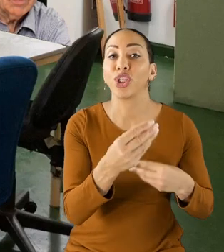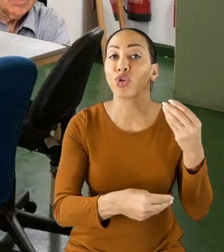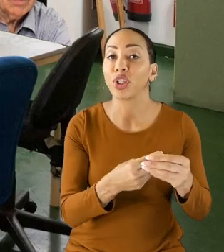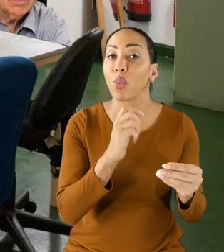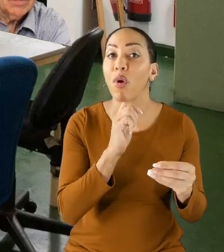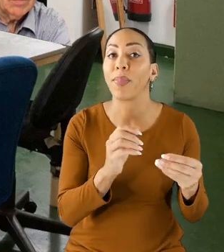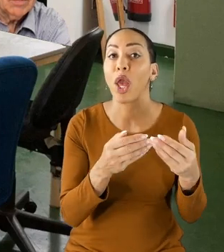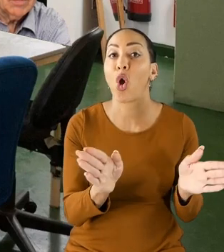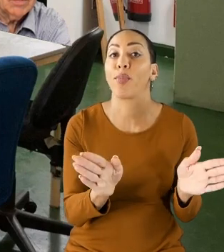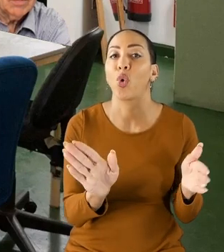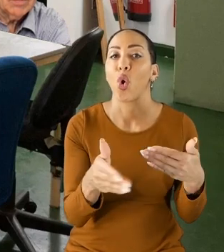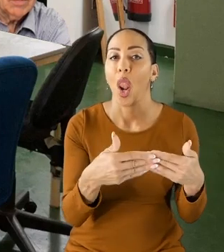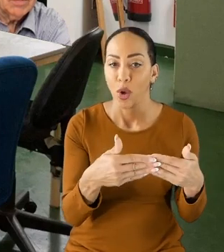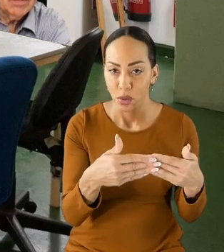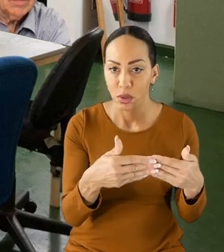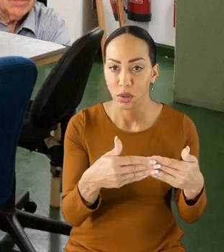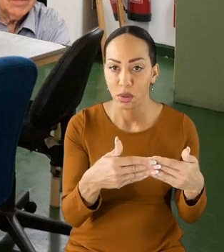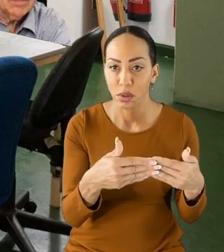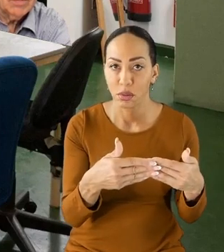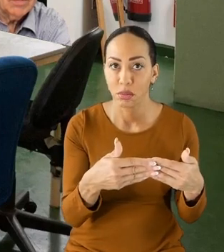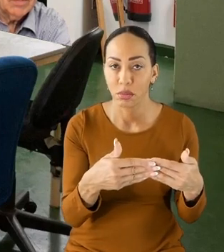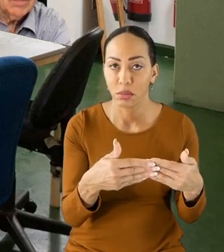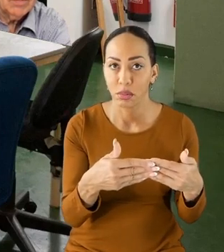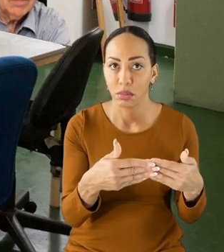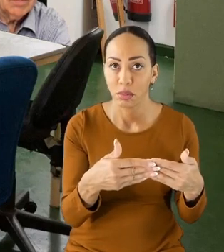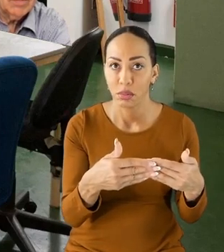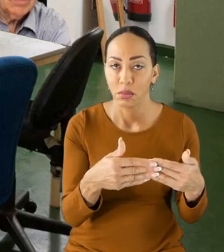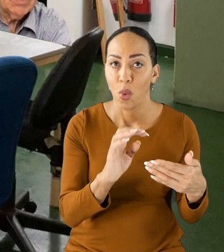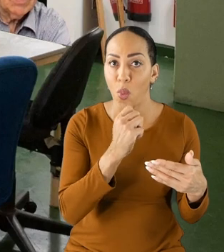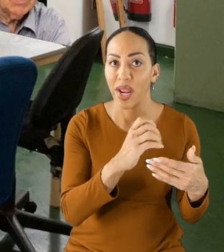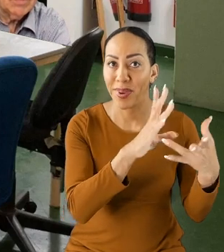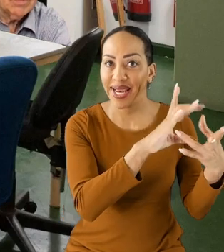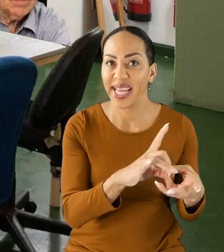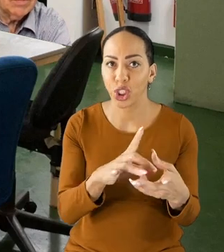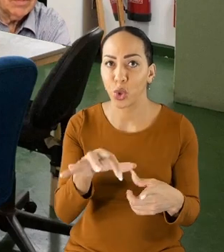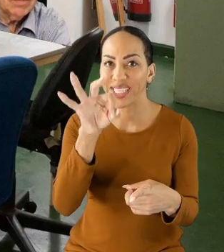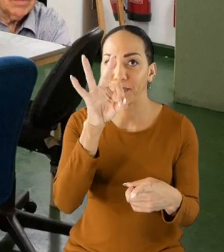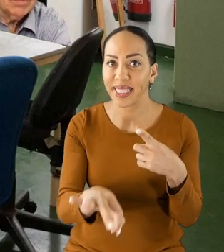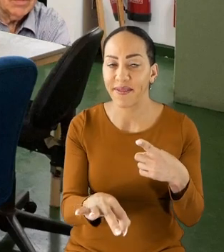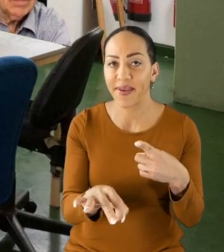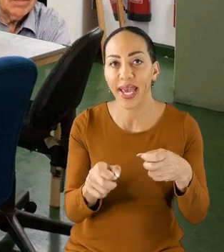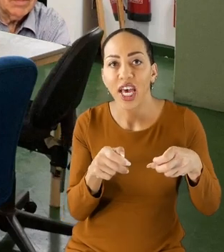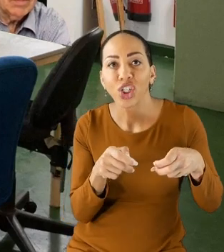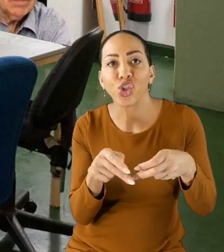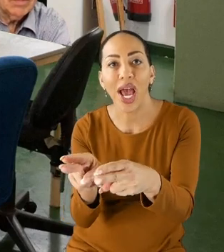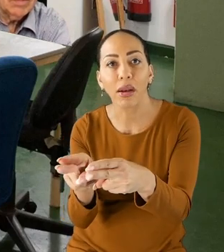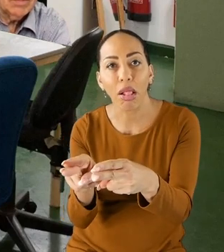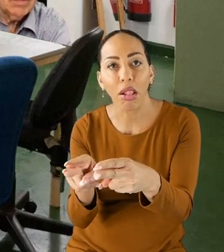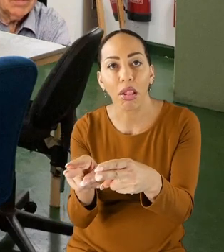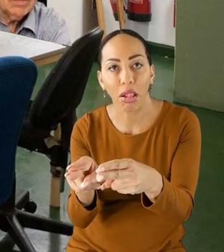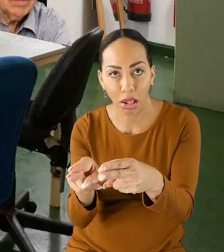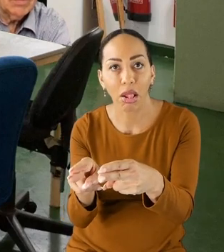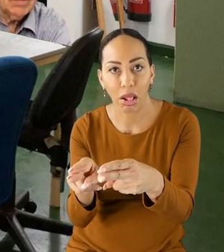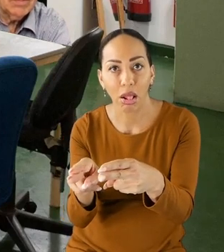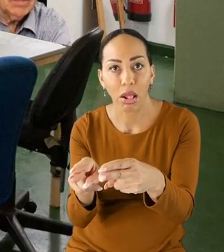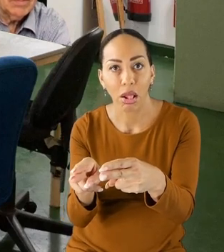be open or closed. That if you're directing it down a specific channel only for people who've selected that, then